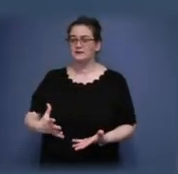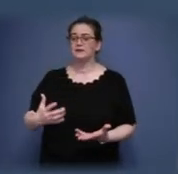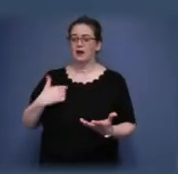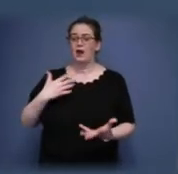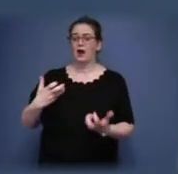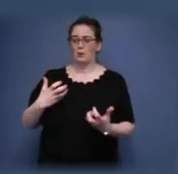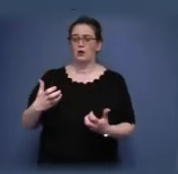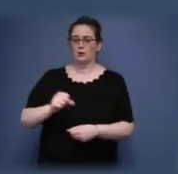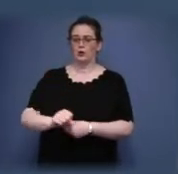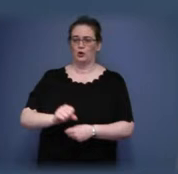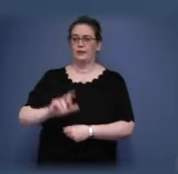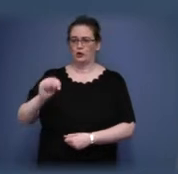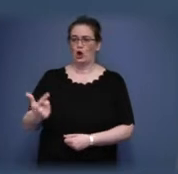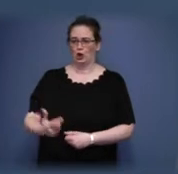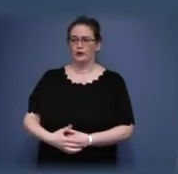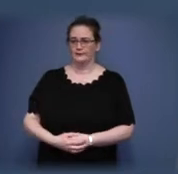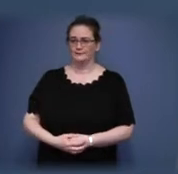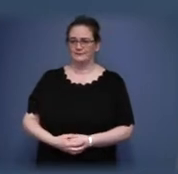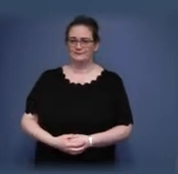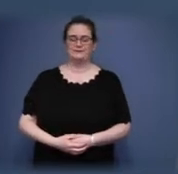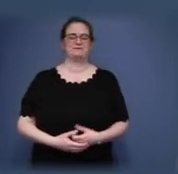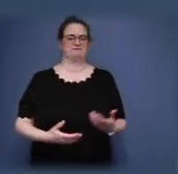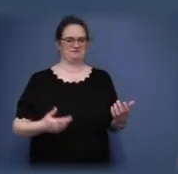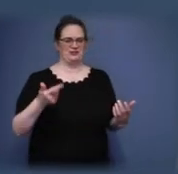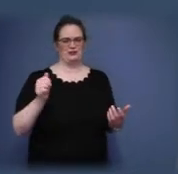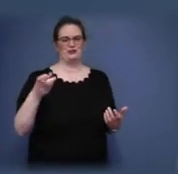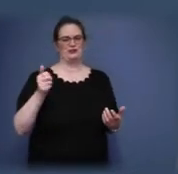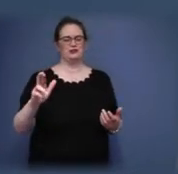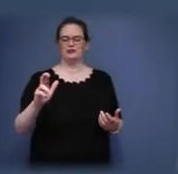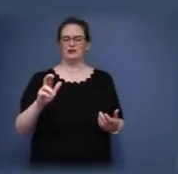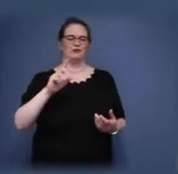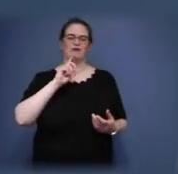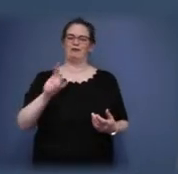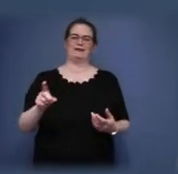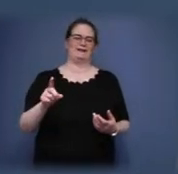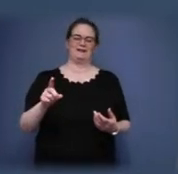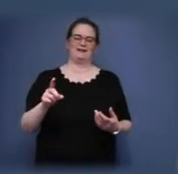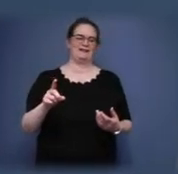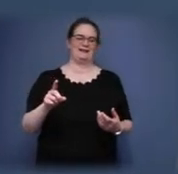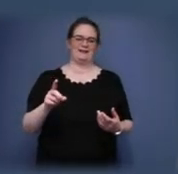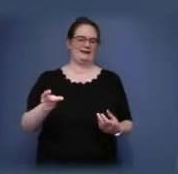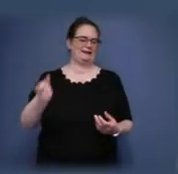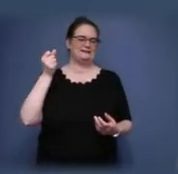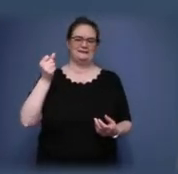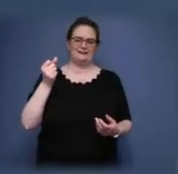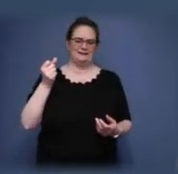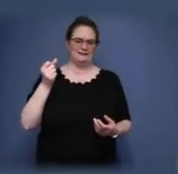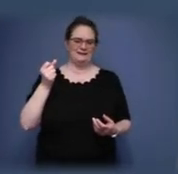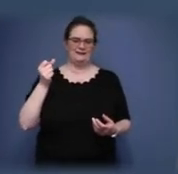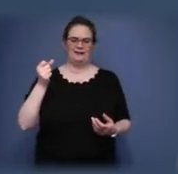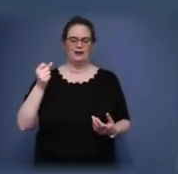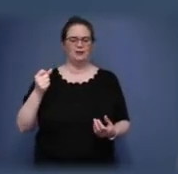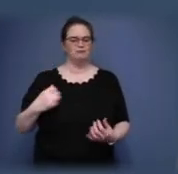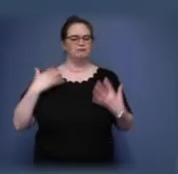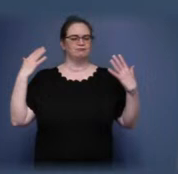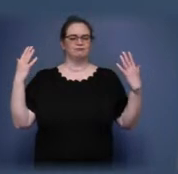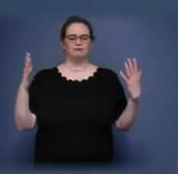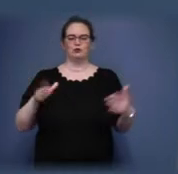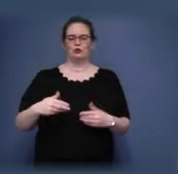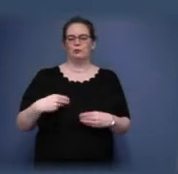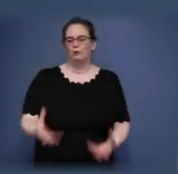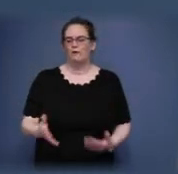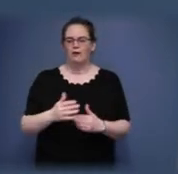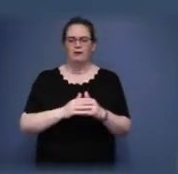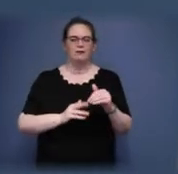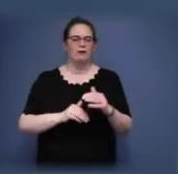just want to work with Ginger. So Ginger really just kind of instantly lit up the room, provided